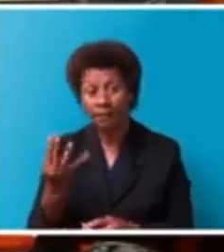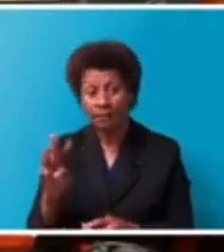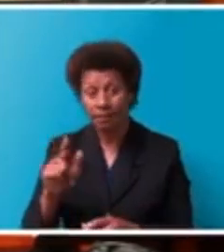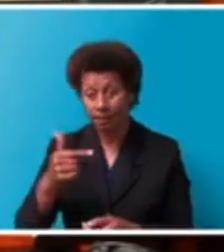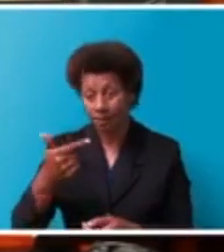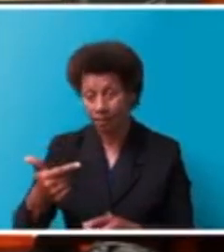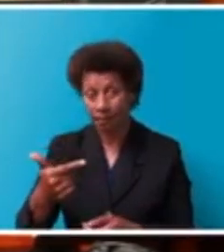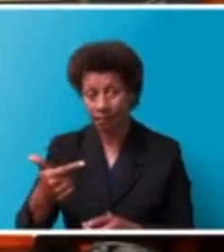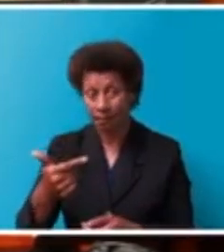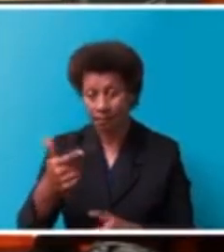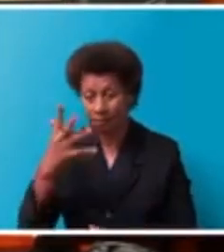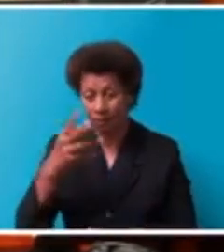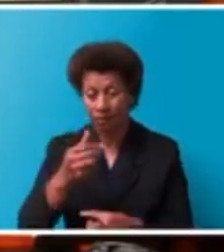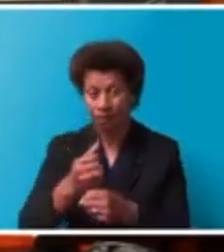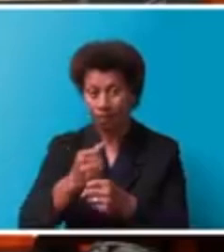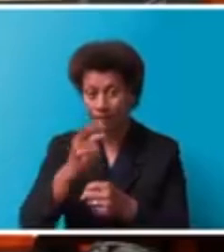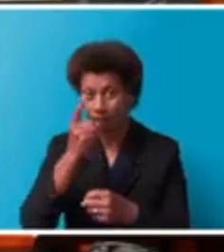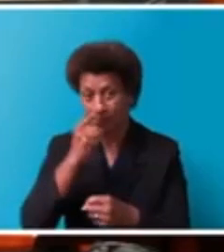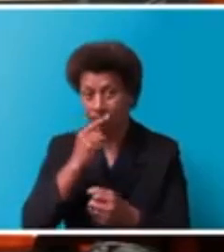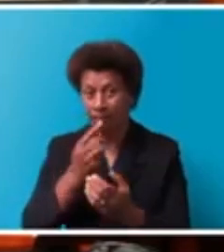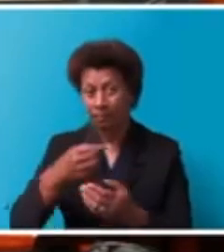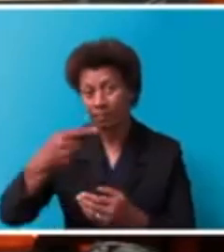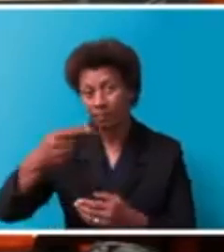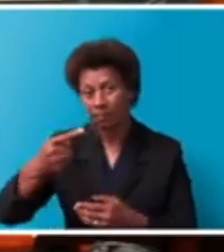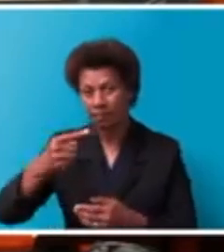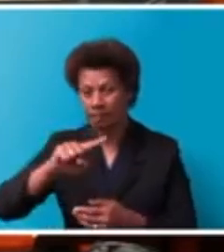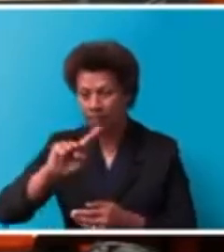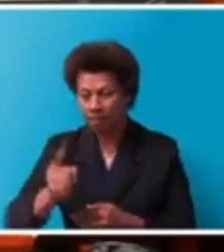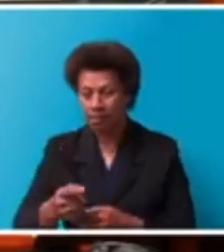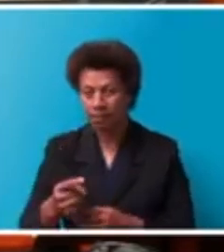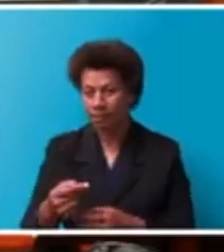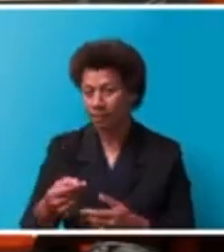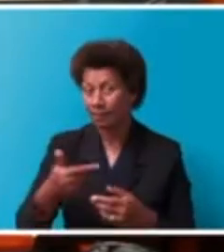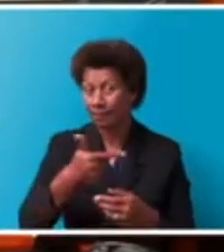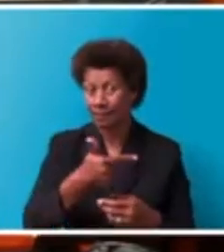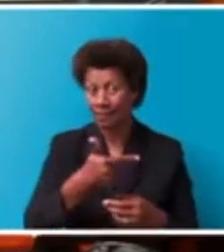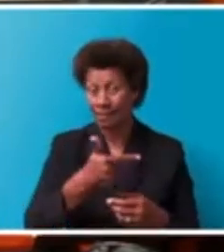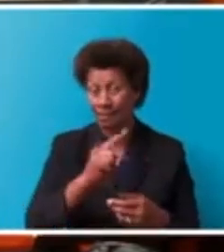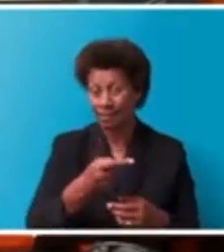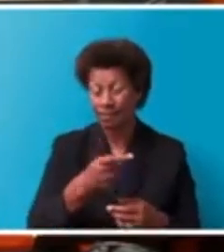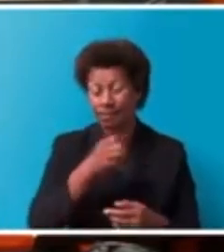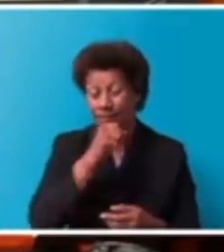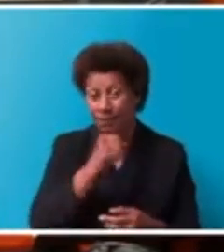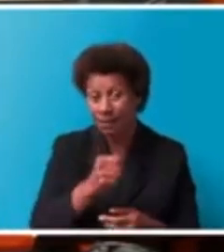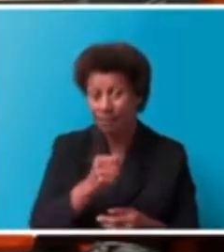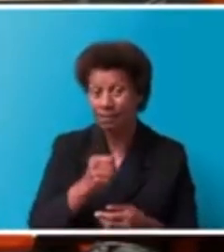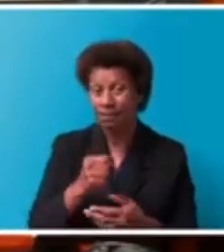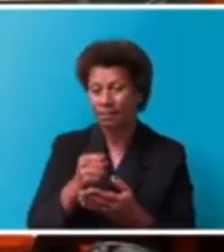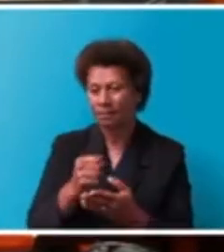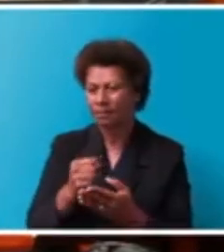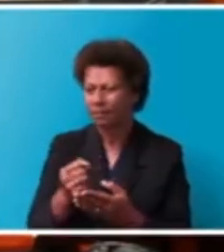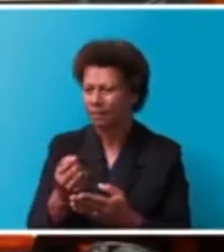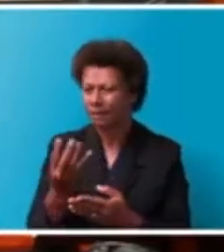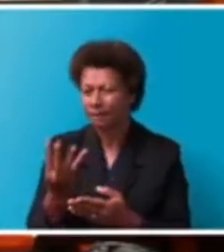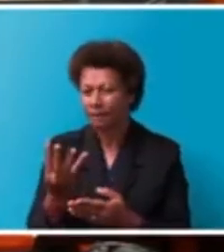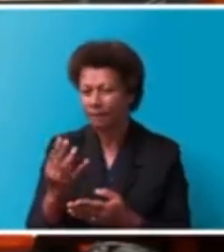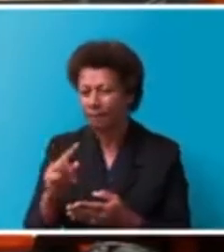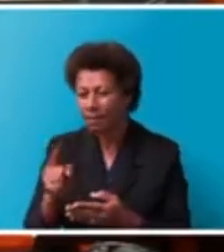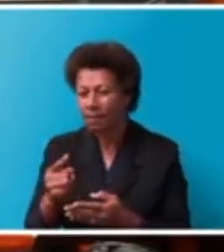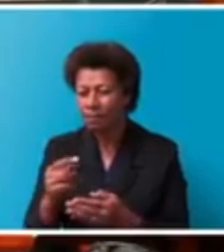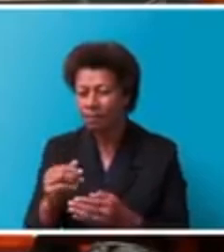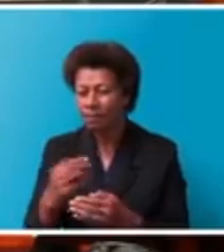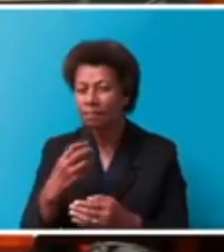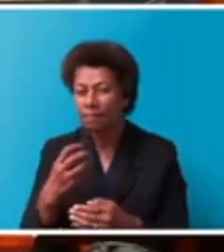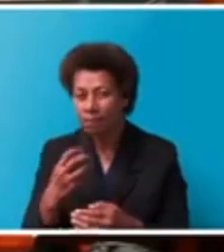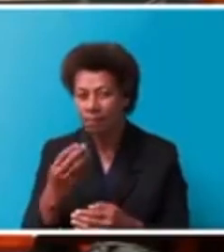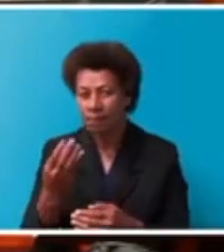with a total population of over 11,000, 7,000 which are males and just over 4,000 females.